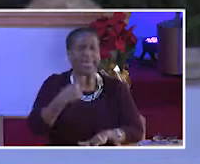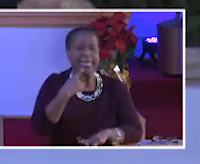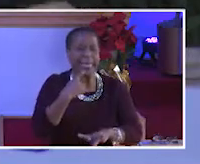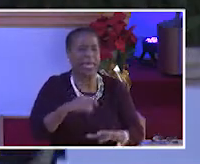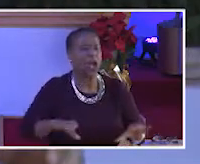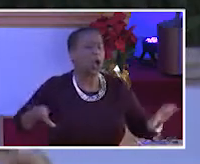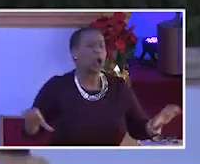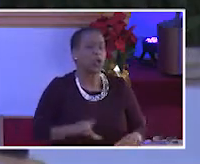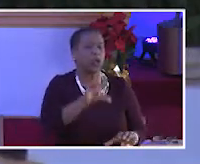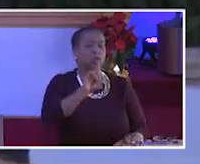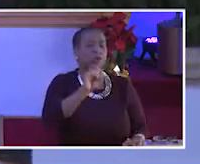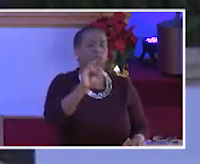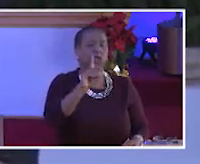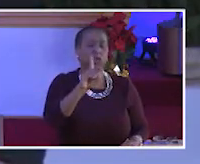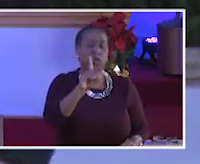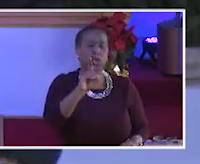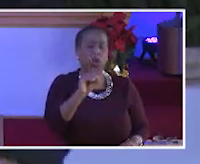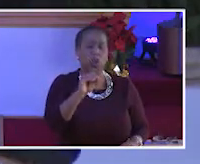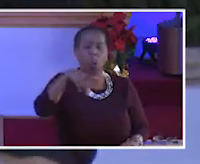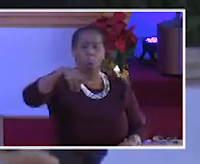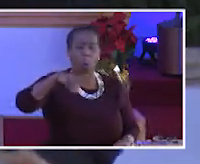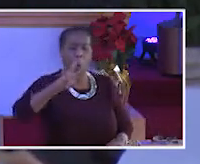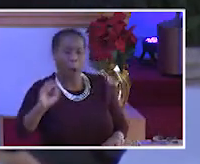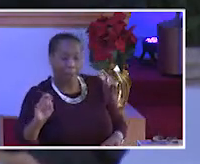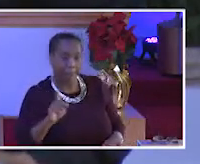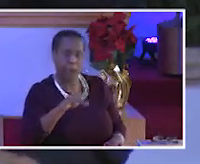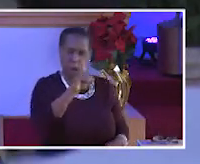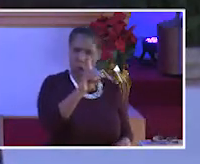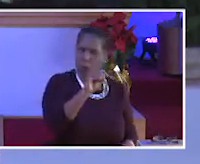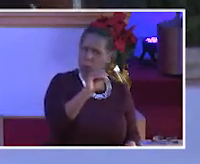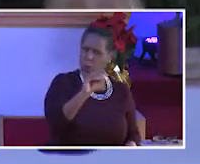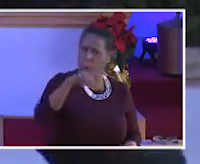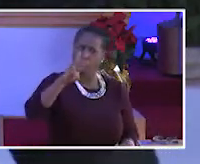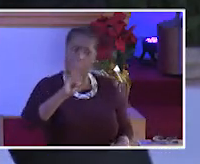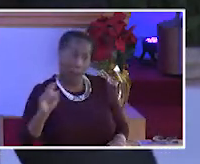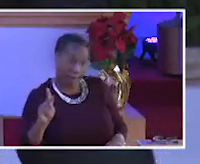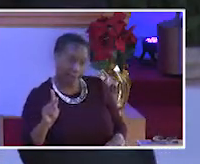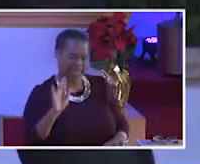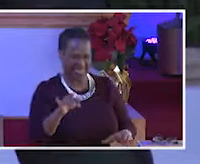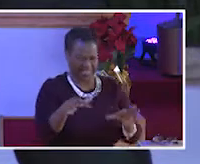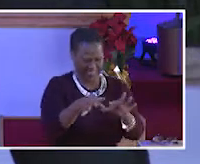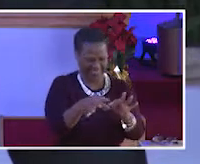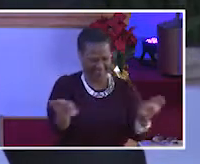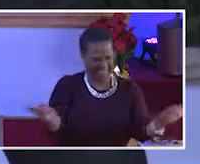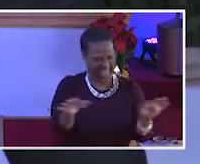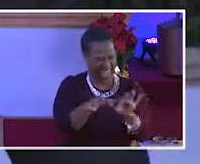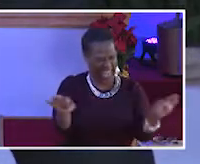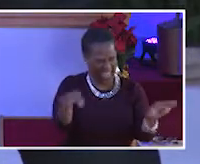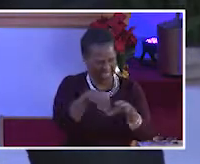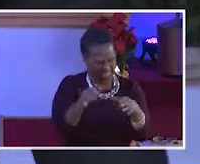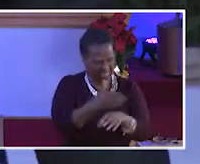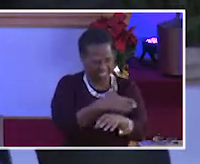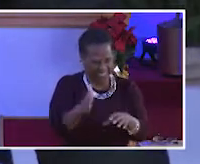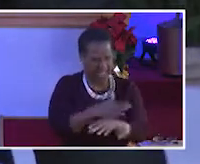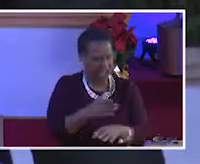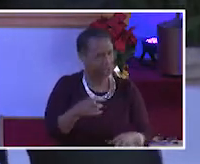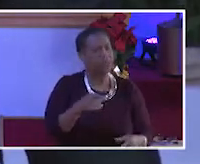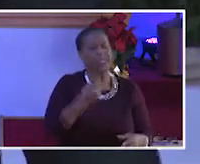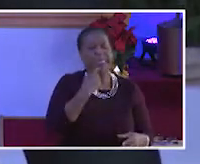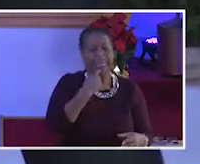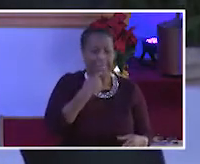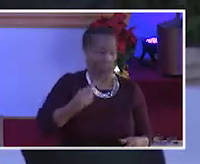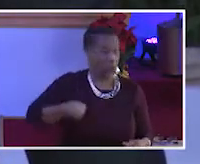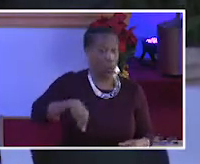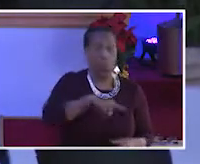"Doo-wop." Y'all remember that? "Doo-wop." There is a line in that song, "You Haven't Done Nothing," that says,